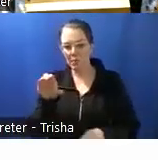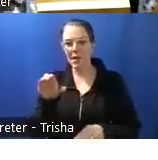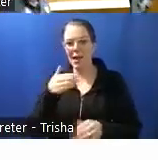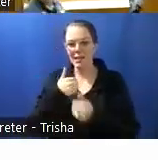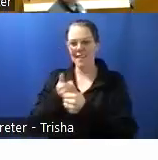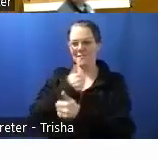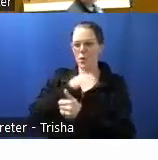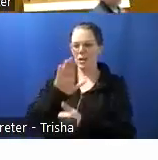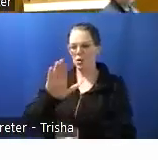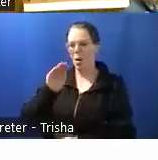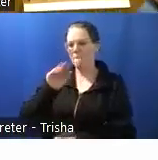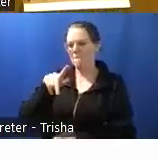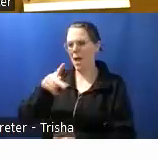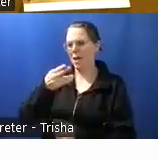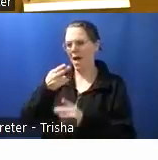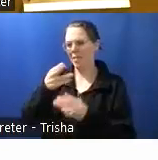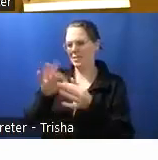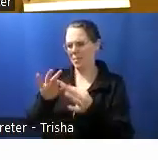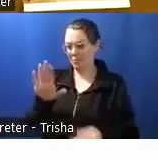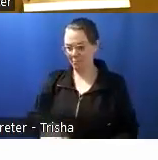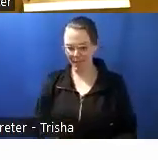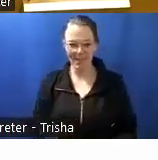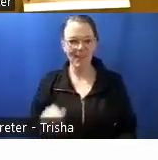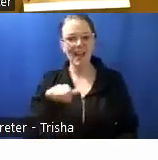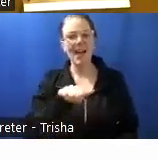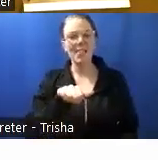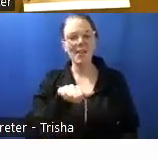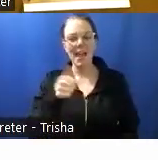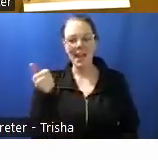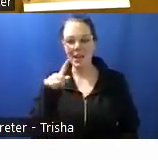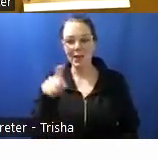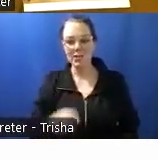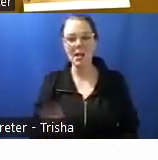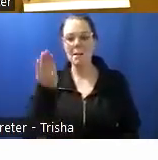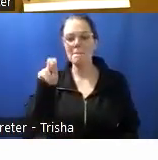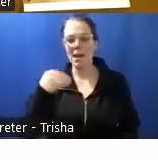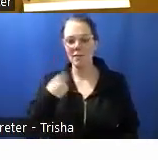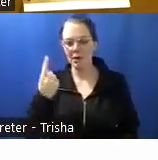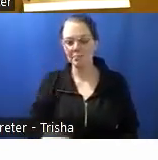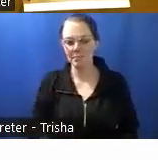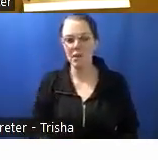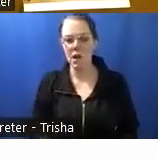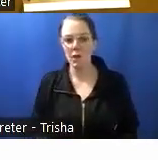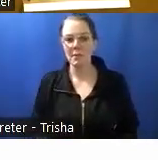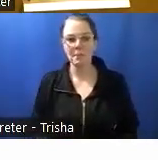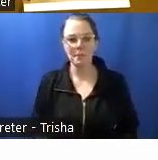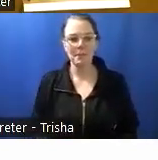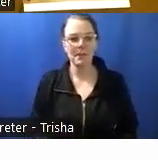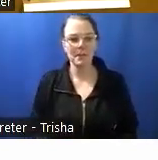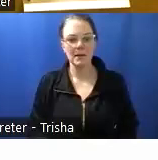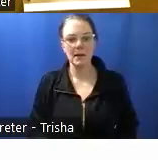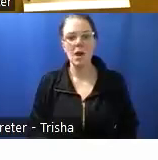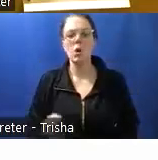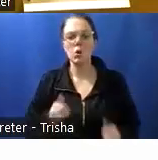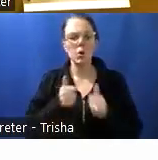question. Are there questions in the audience as well before? Ben has one. Okay. Let me come over to Doc. Oh, sweet. So it's a really long